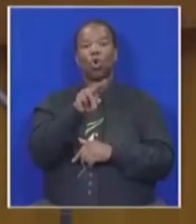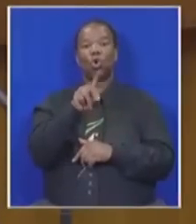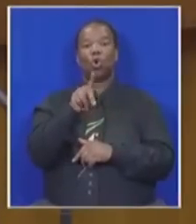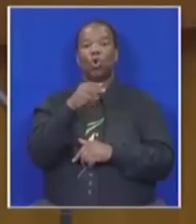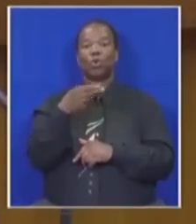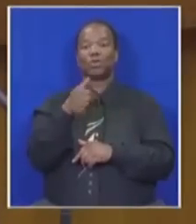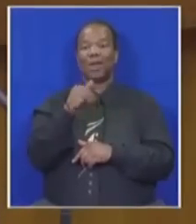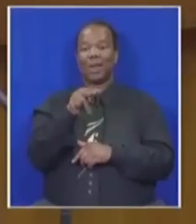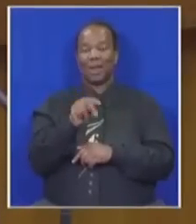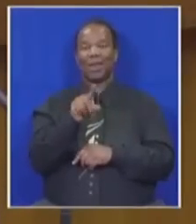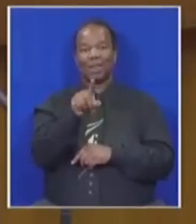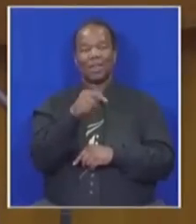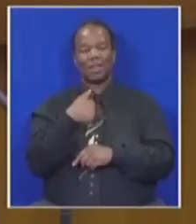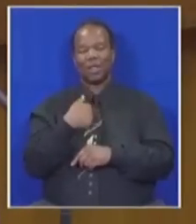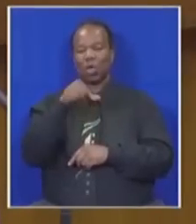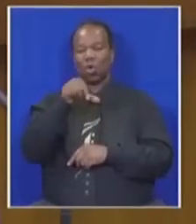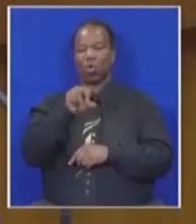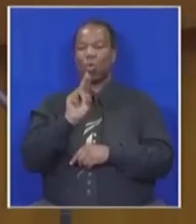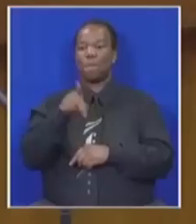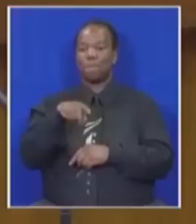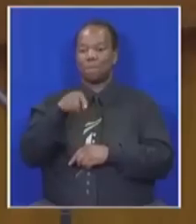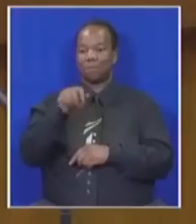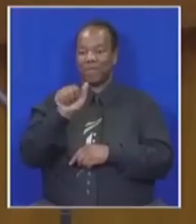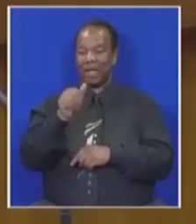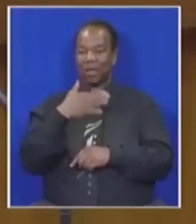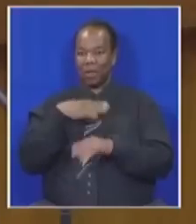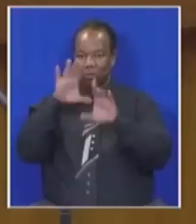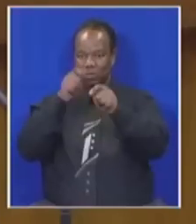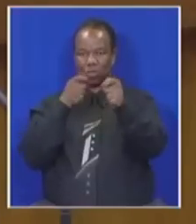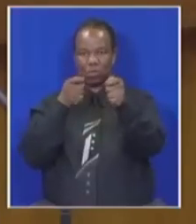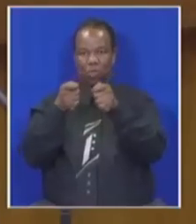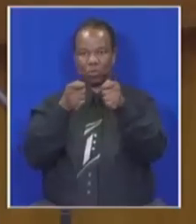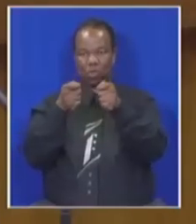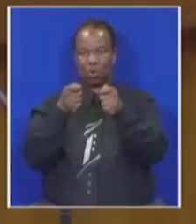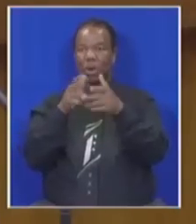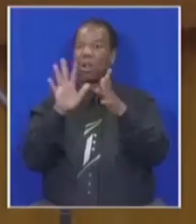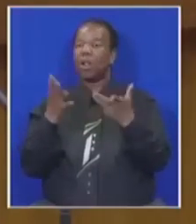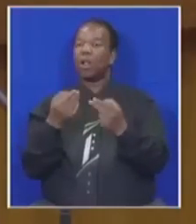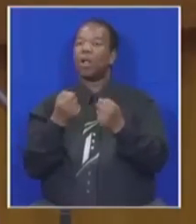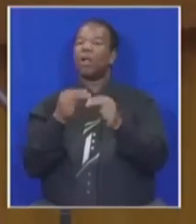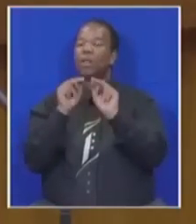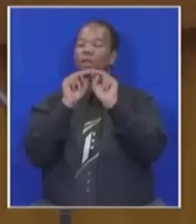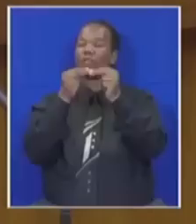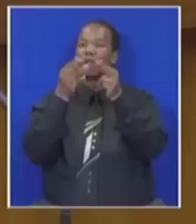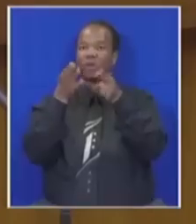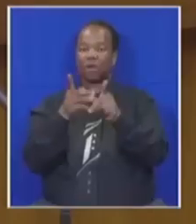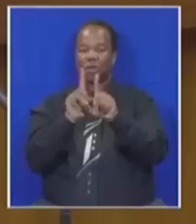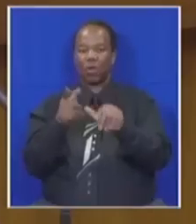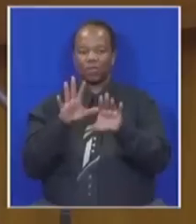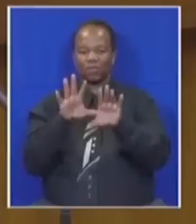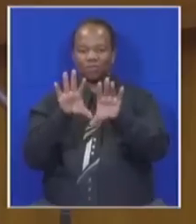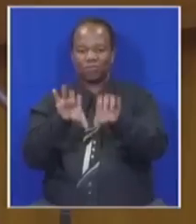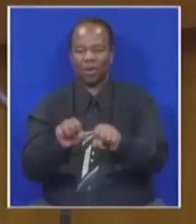Guptas wanted to get hold of the National Treasury. A final move to fully capture South Africa and its